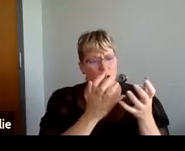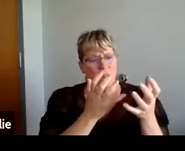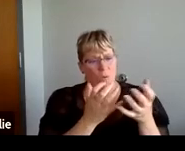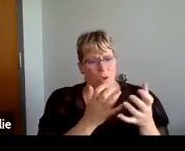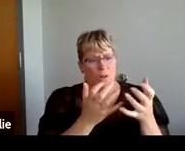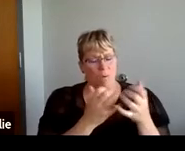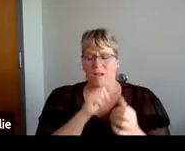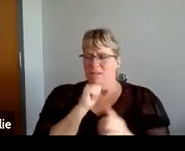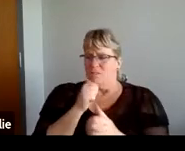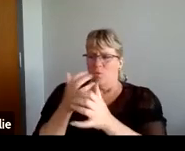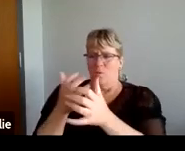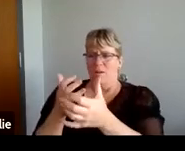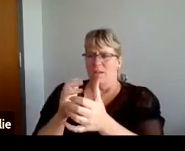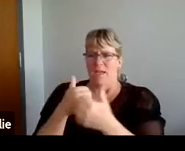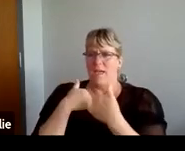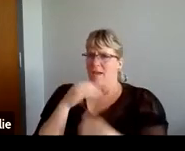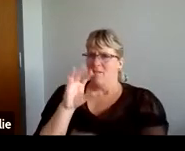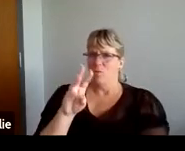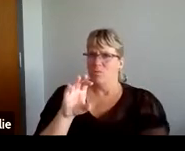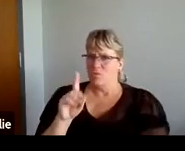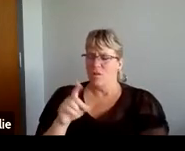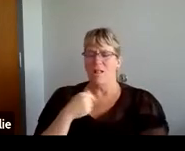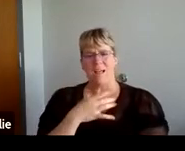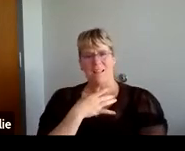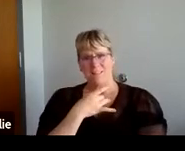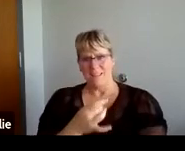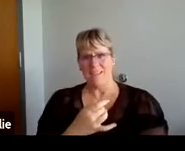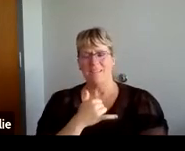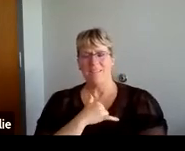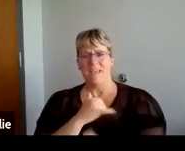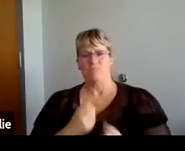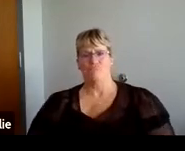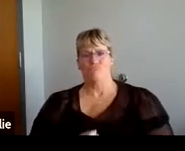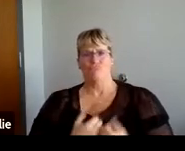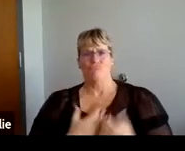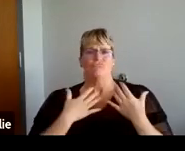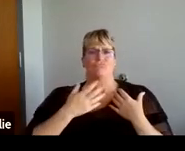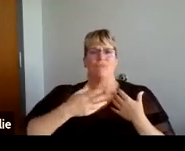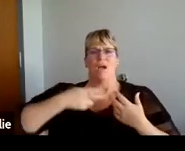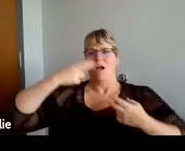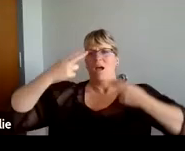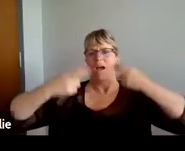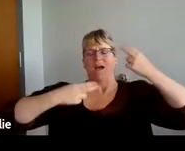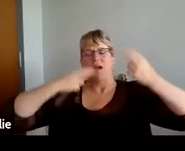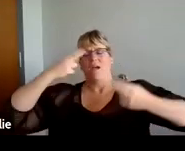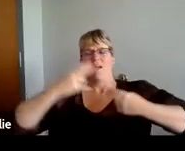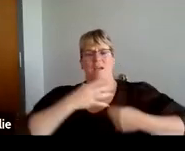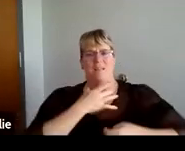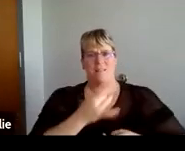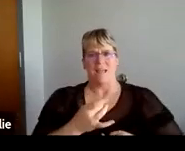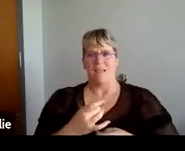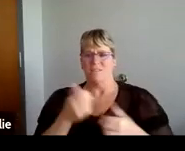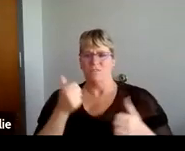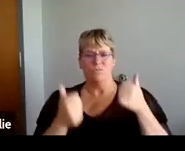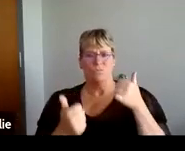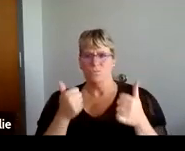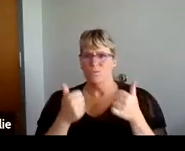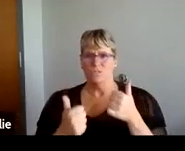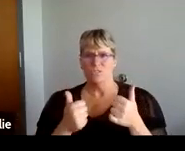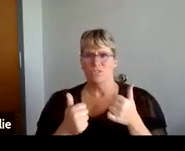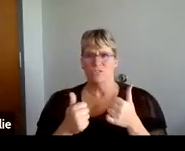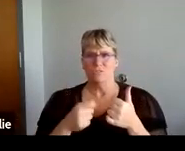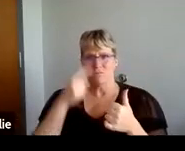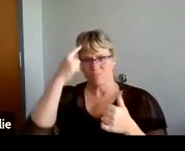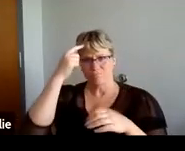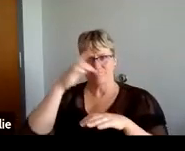feeling of withdrawal. And I really like that high effect And so the preoccupation